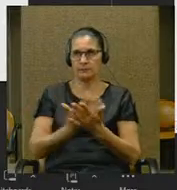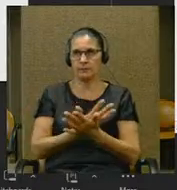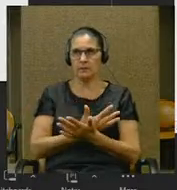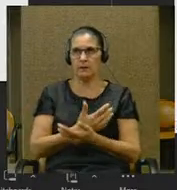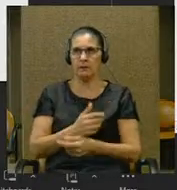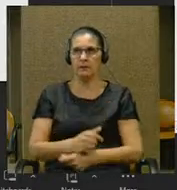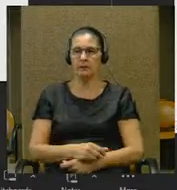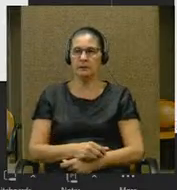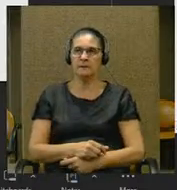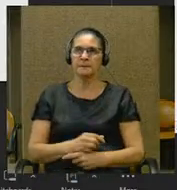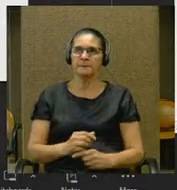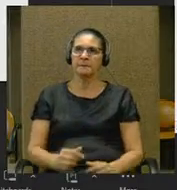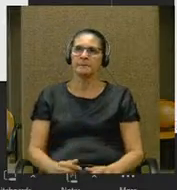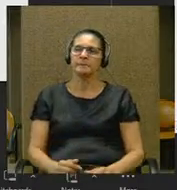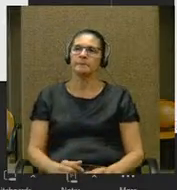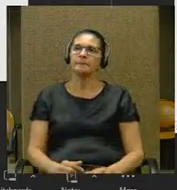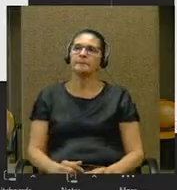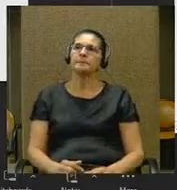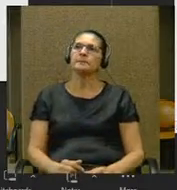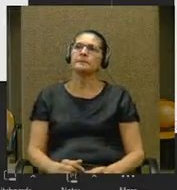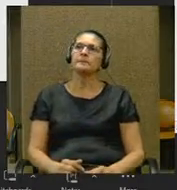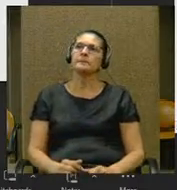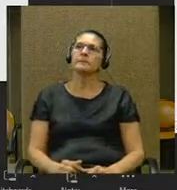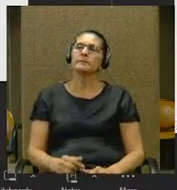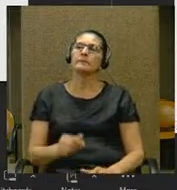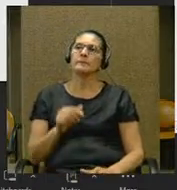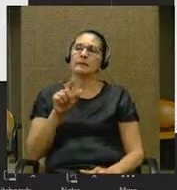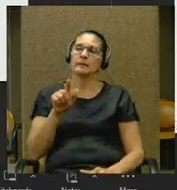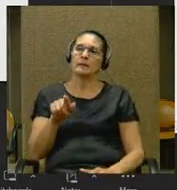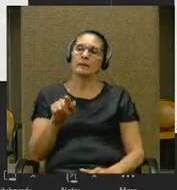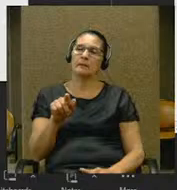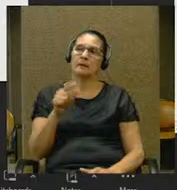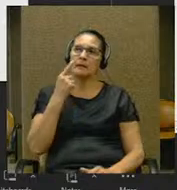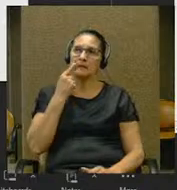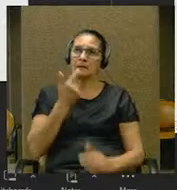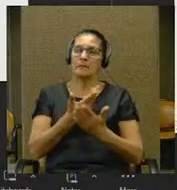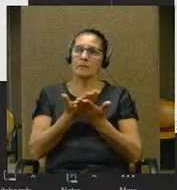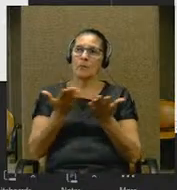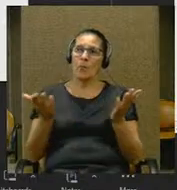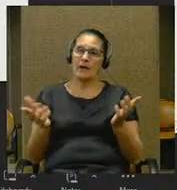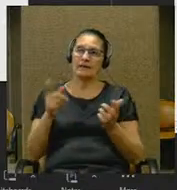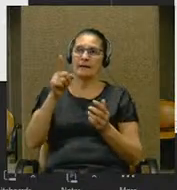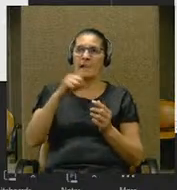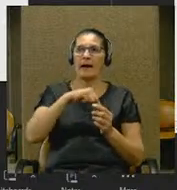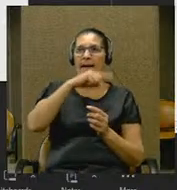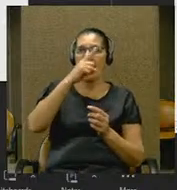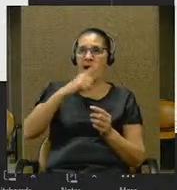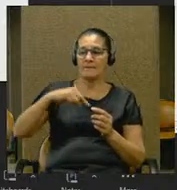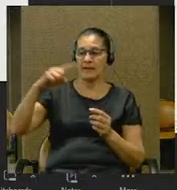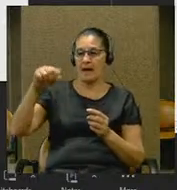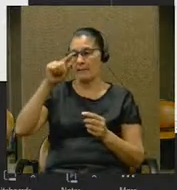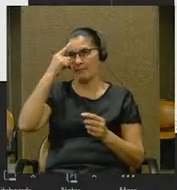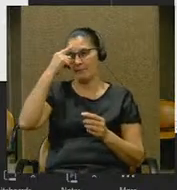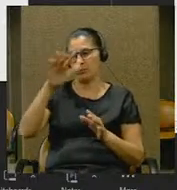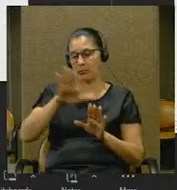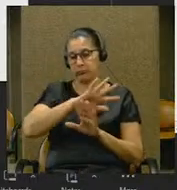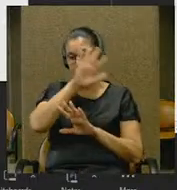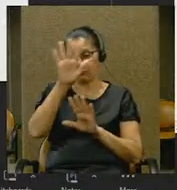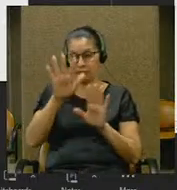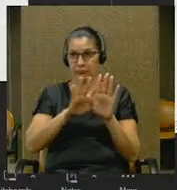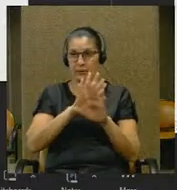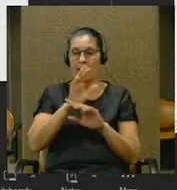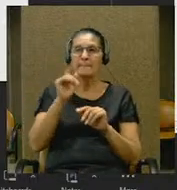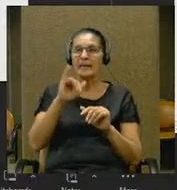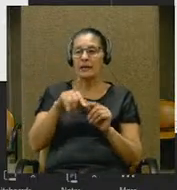This slide, I'll spend a little time on this. It's a bit complicated, but just to show the cause of death by